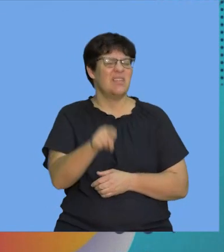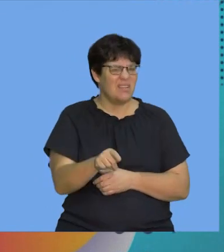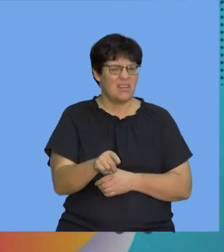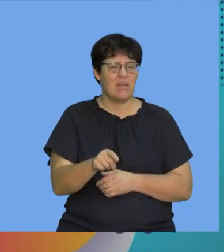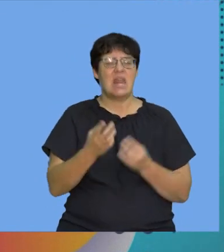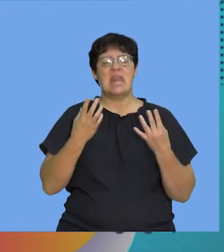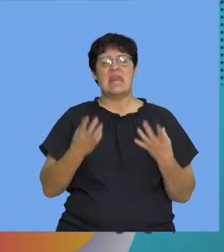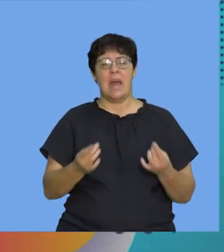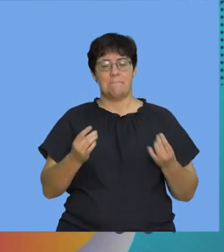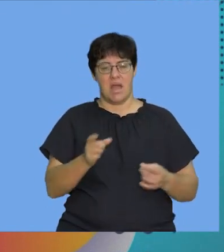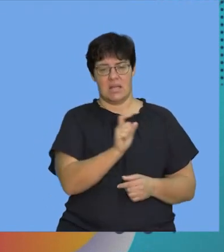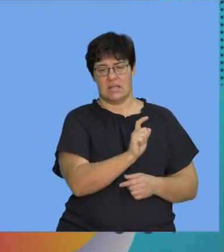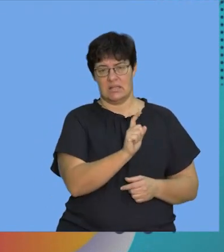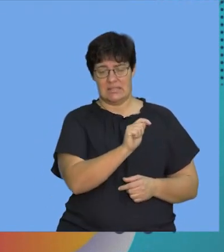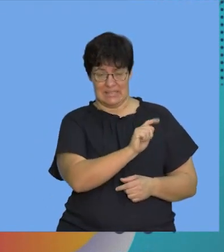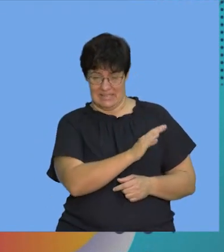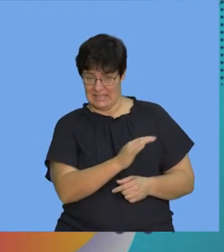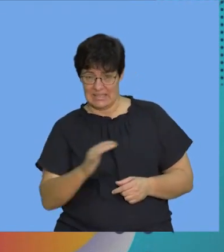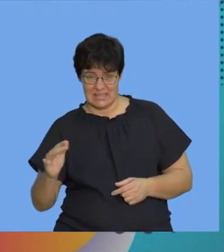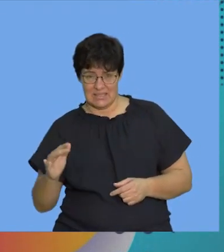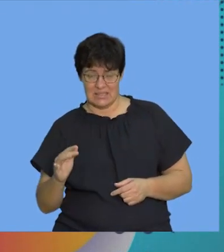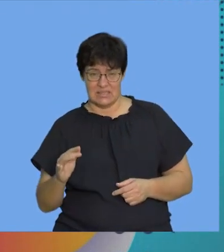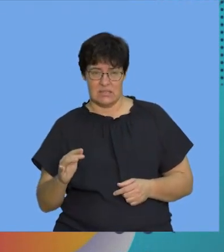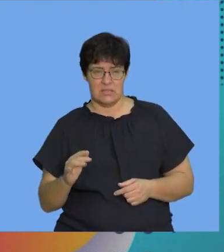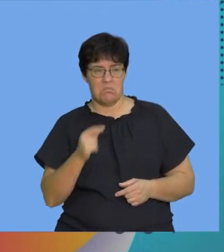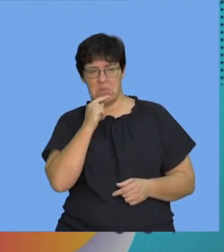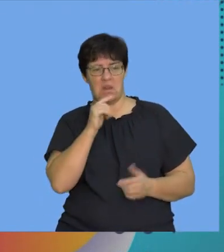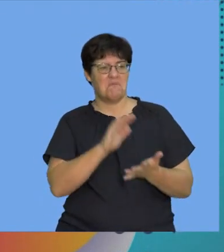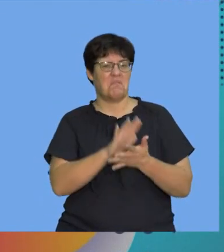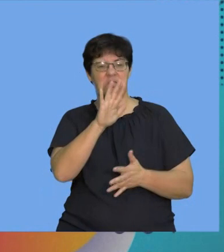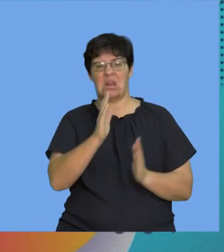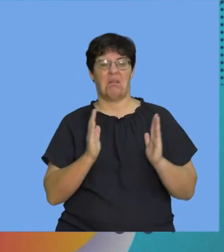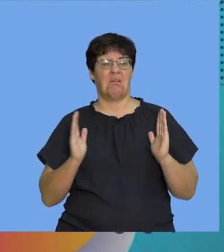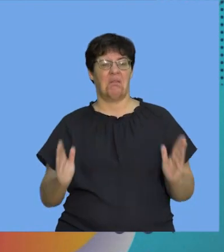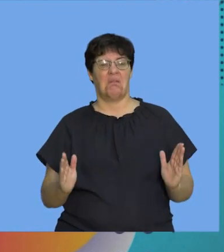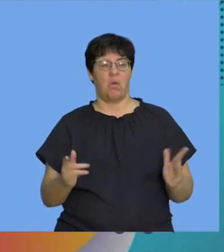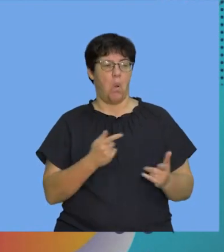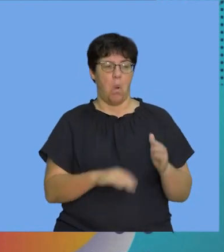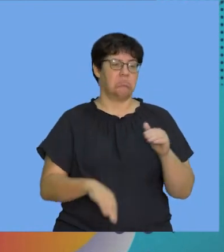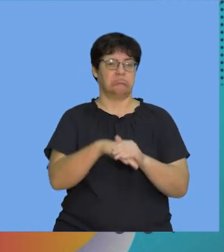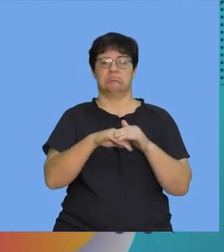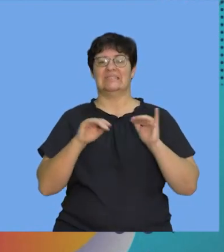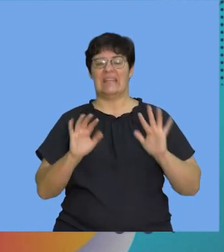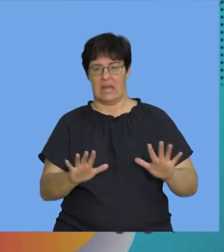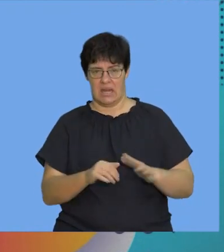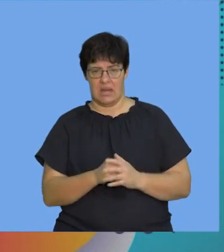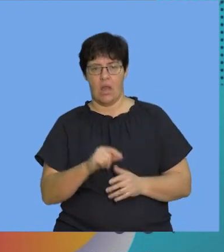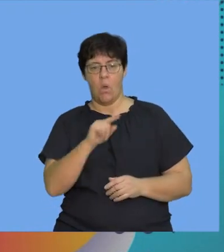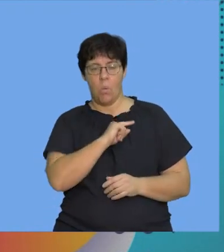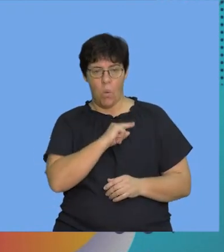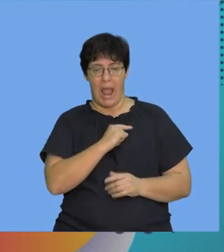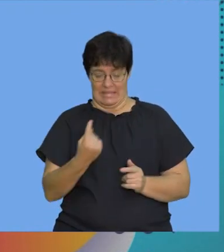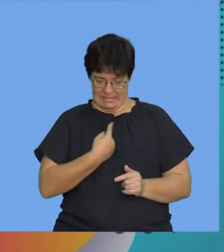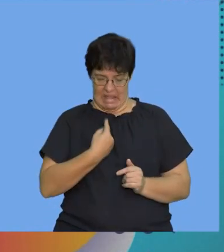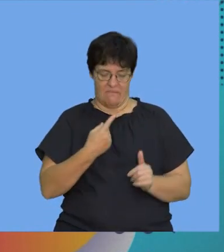of terms is normally not even more than 15 or not more than 10, because you need to add them manually. You